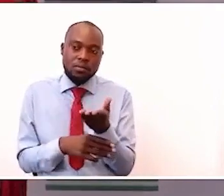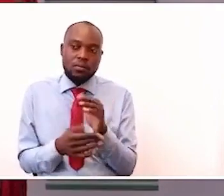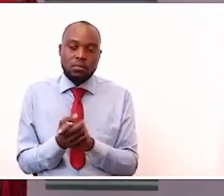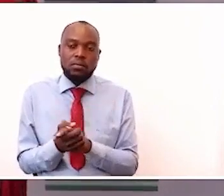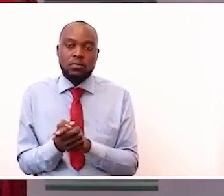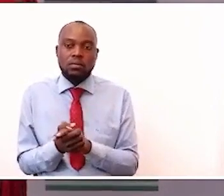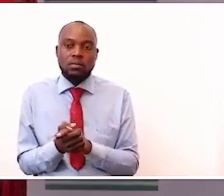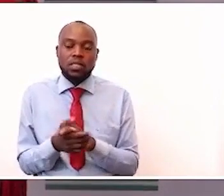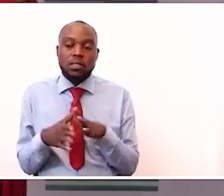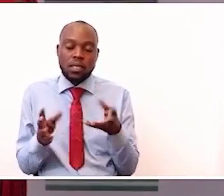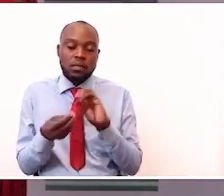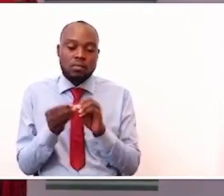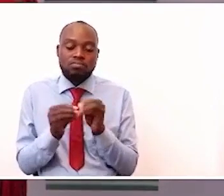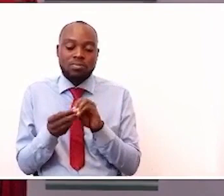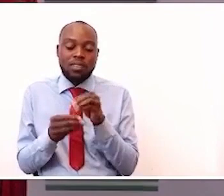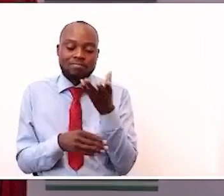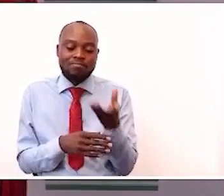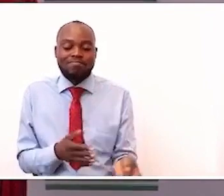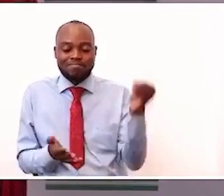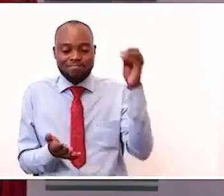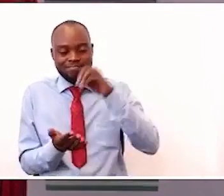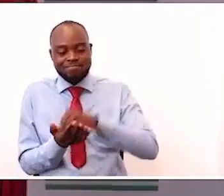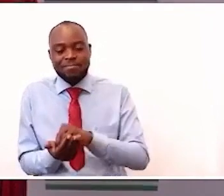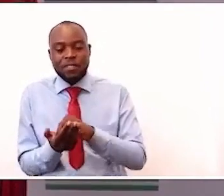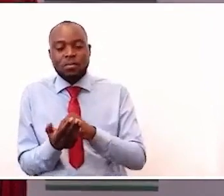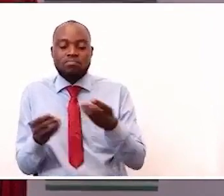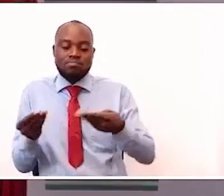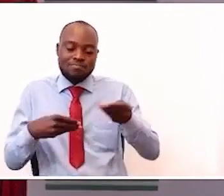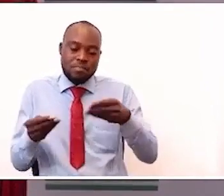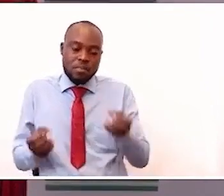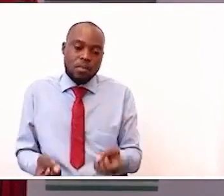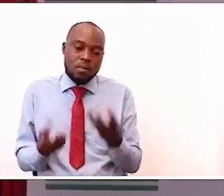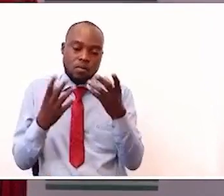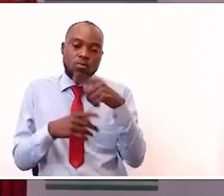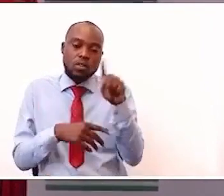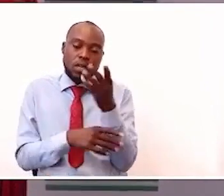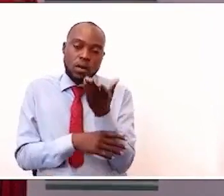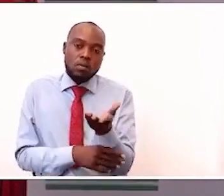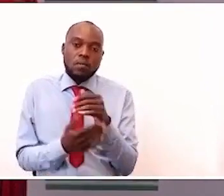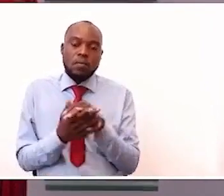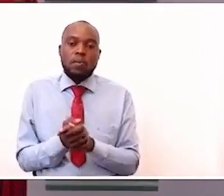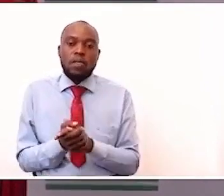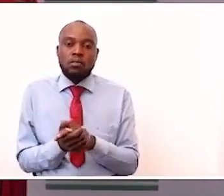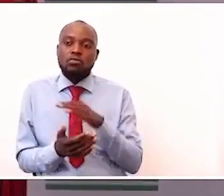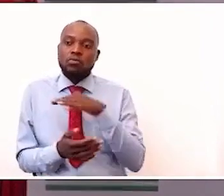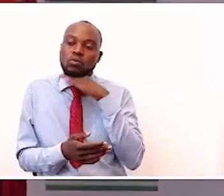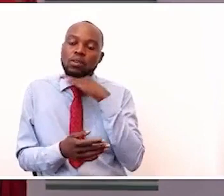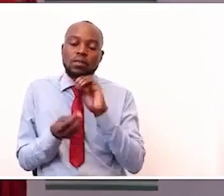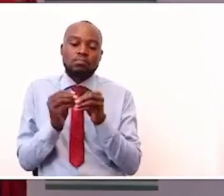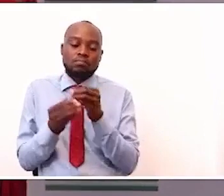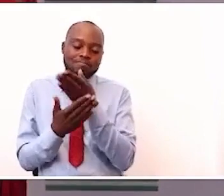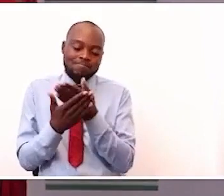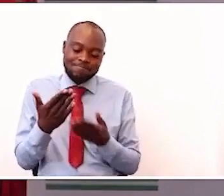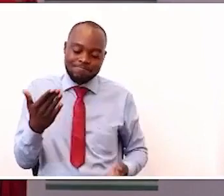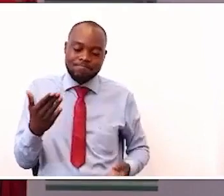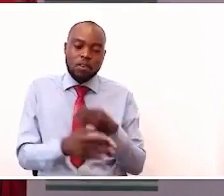to harnessing the domestic market to take advantage of its potential, you will not be able to address any funding